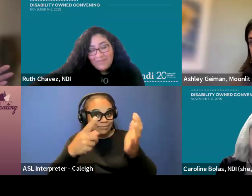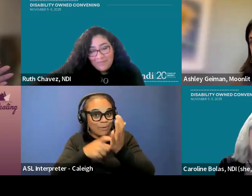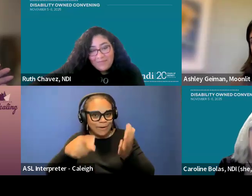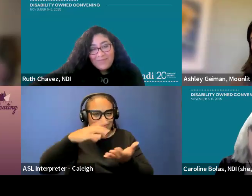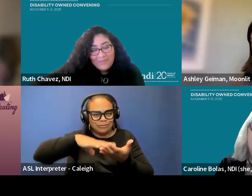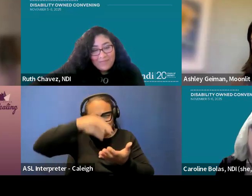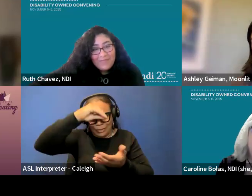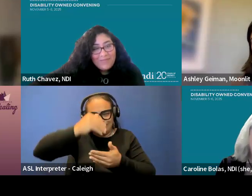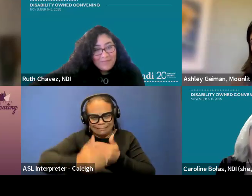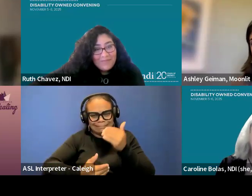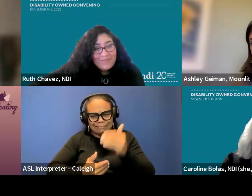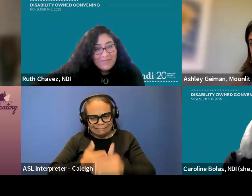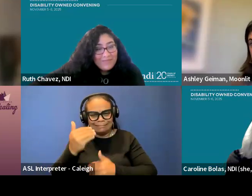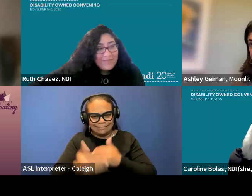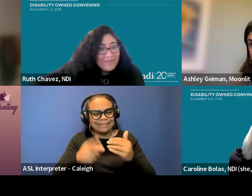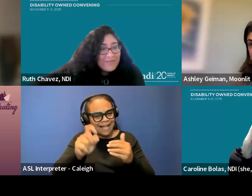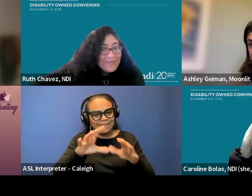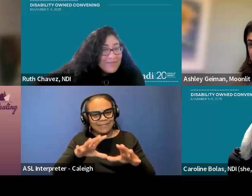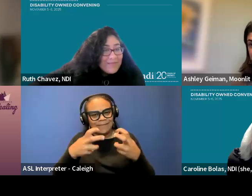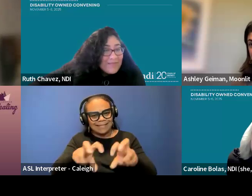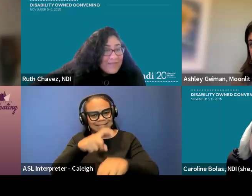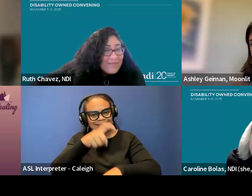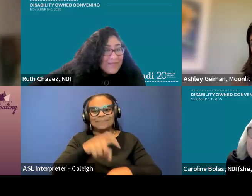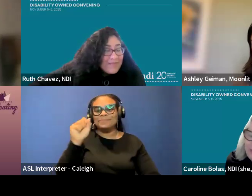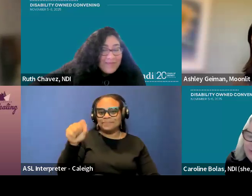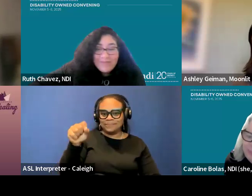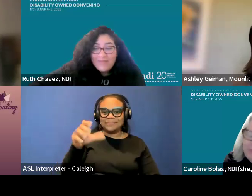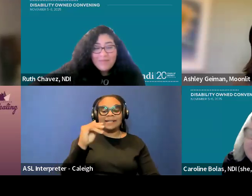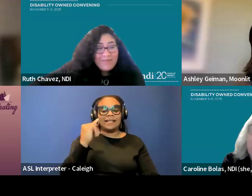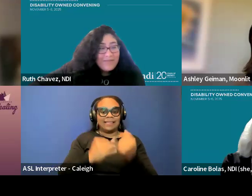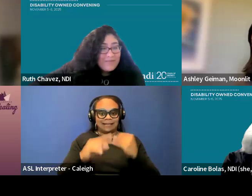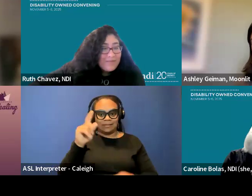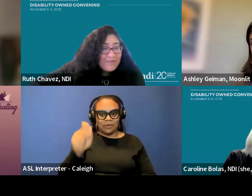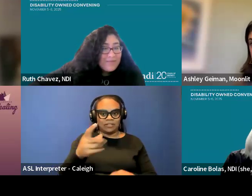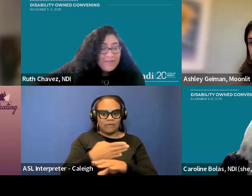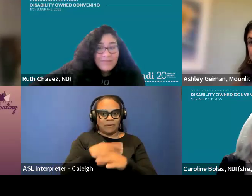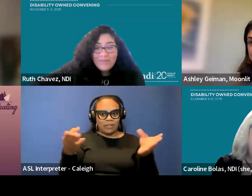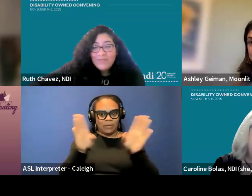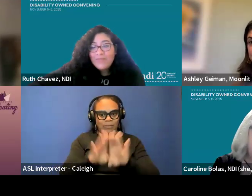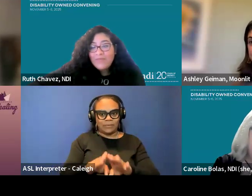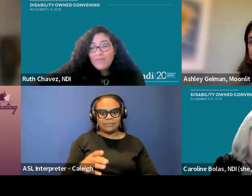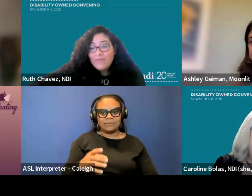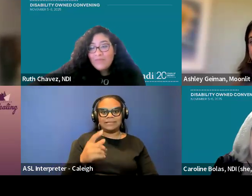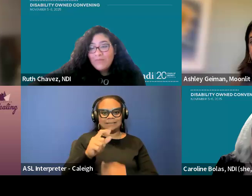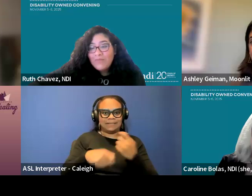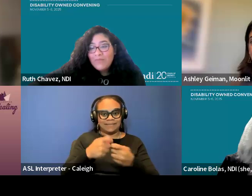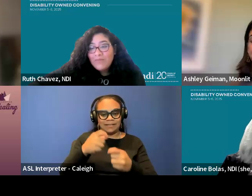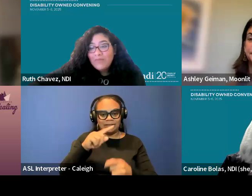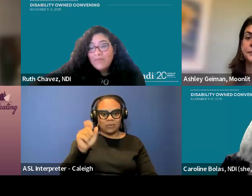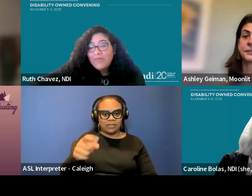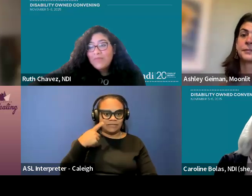curve, and you have to take the time. Yes. And then last question before we close out, the one specifically for you,